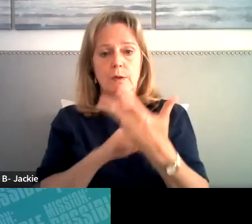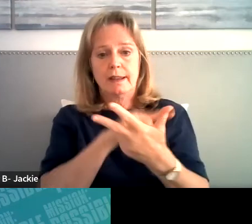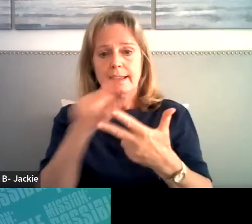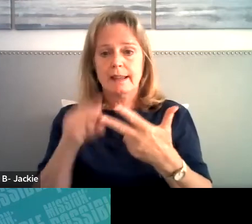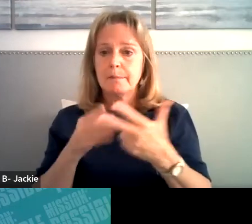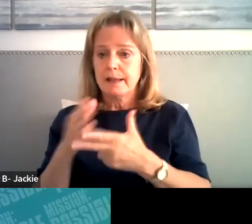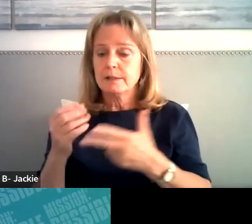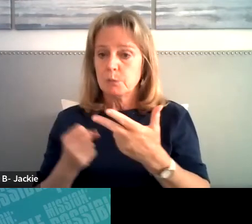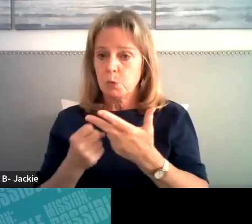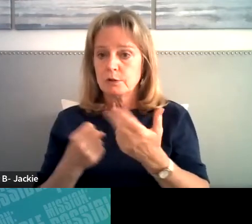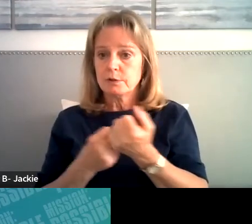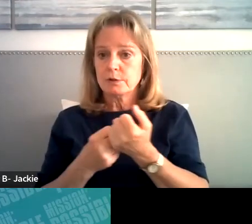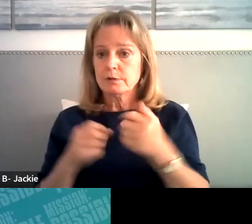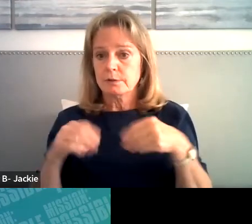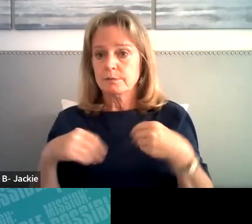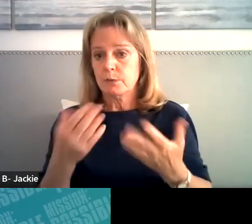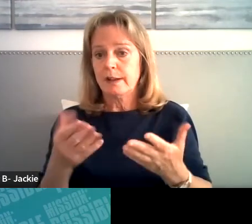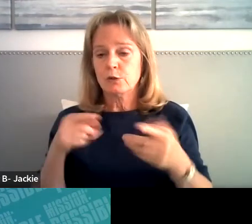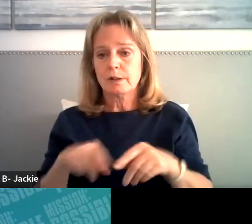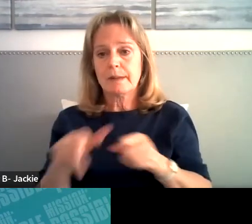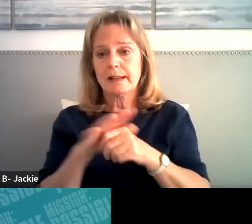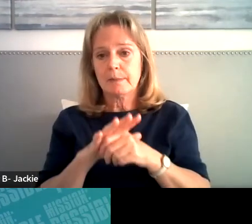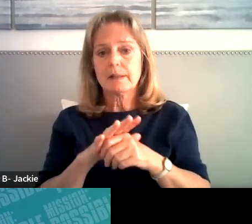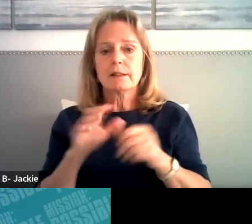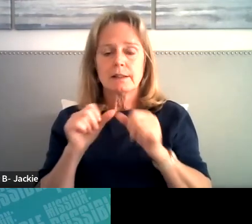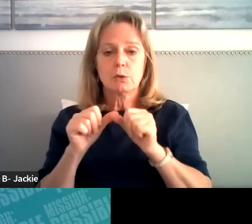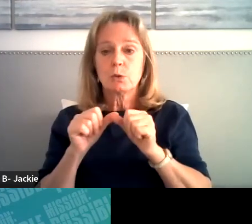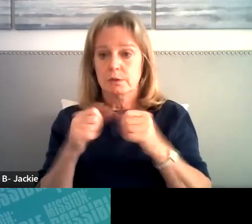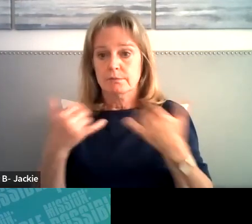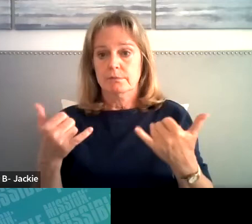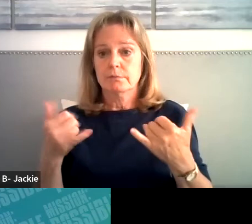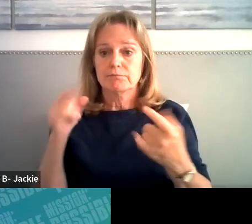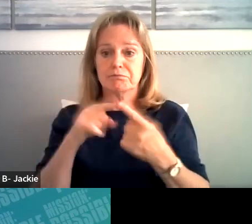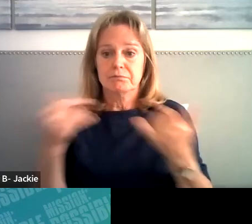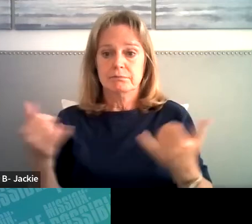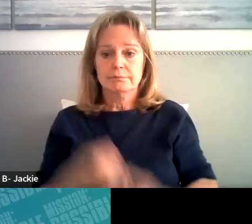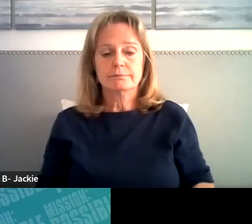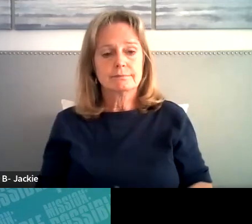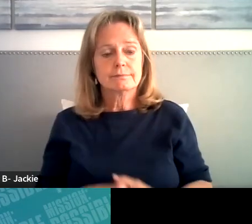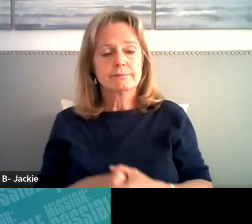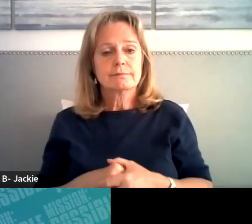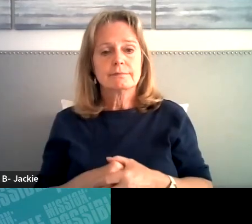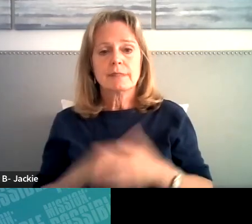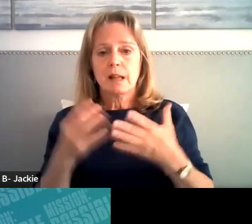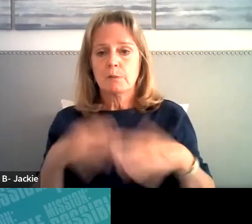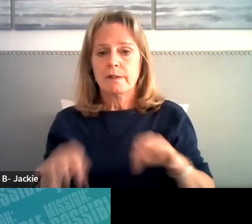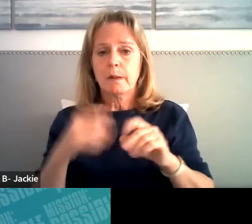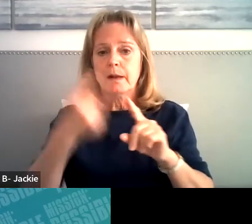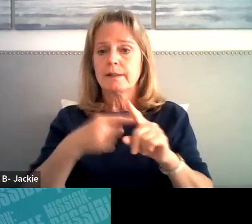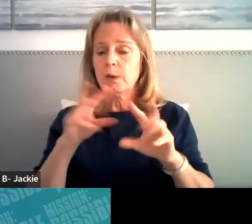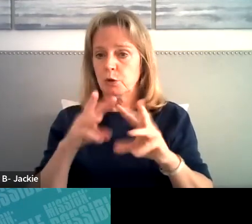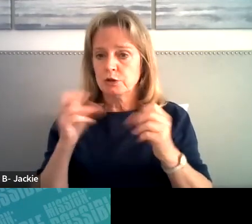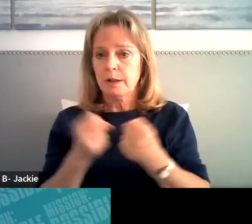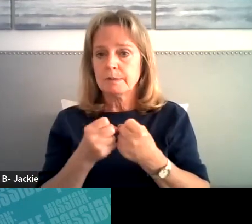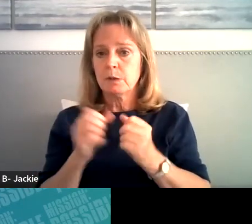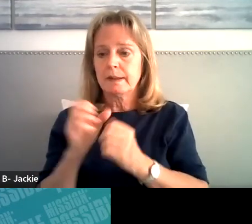that we provided during the pandemic, and we continue to provide up to this date. It's very important for that monthly workshops with